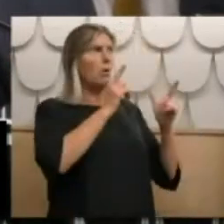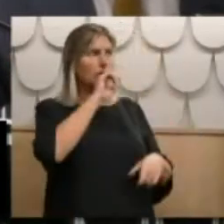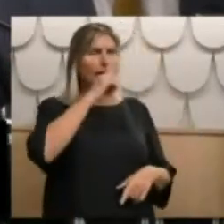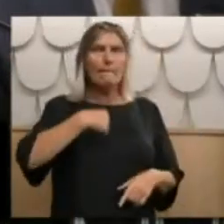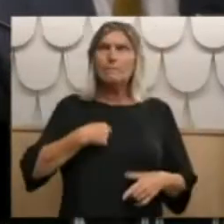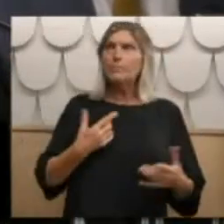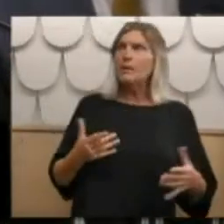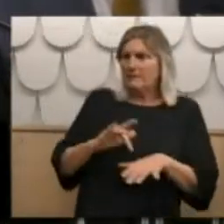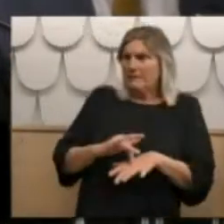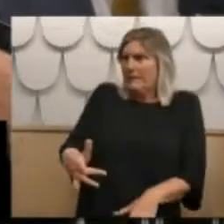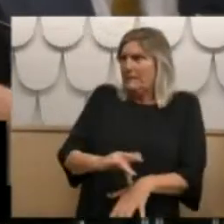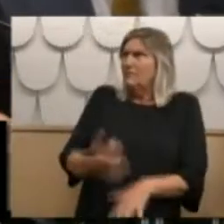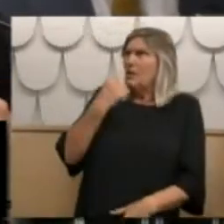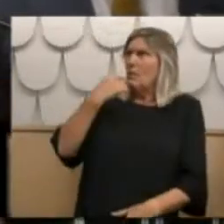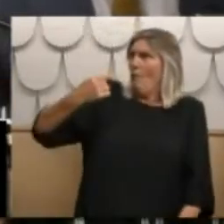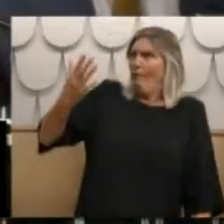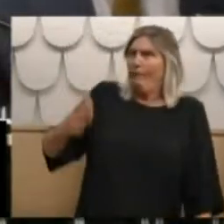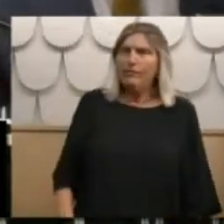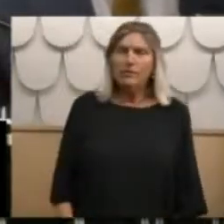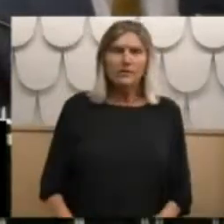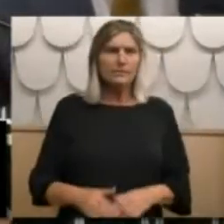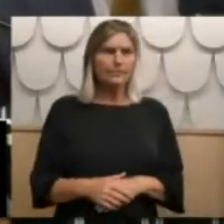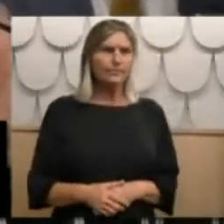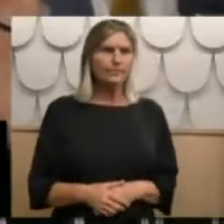so super sensitive to being told off,